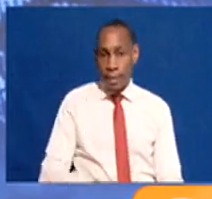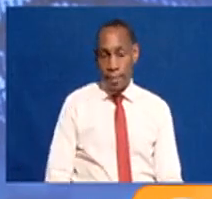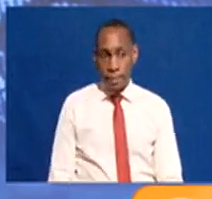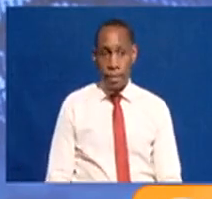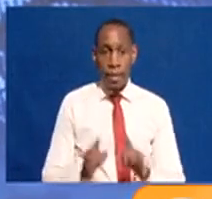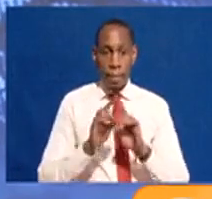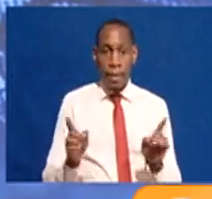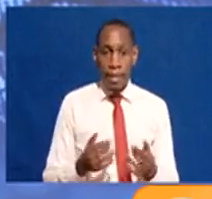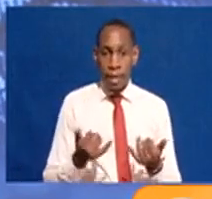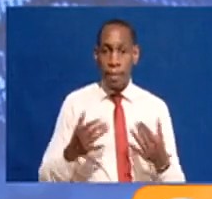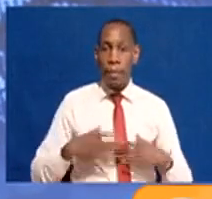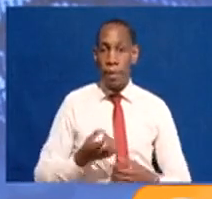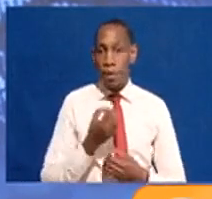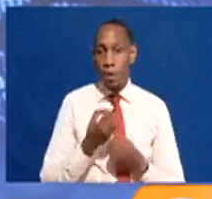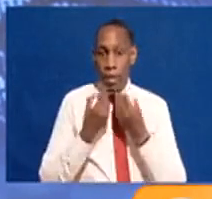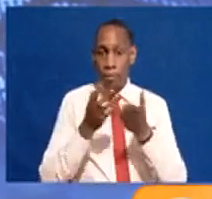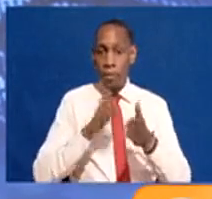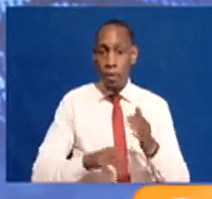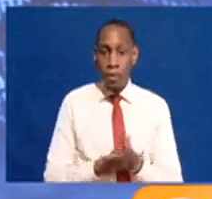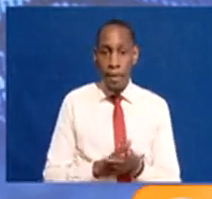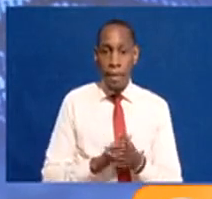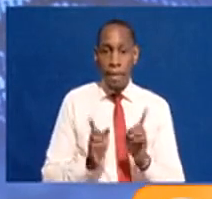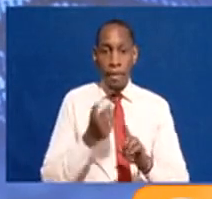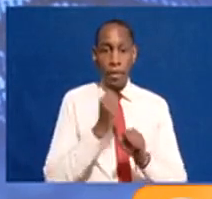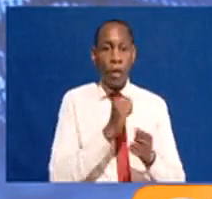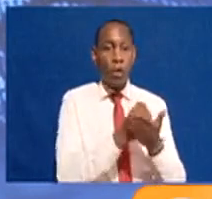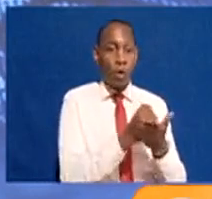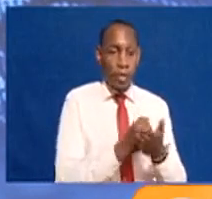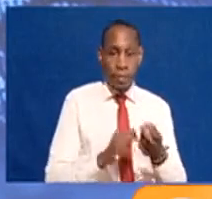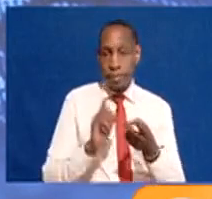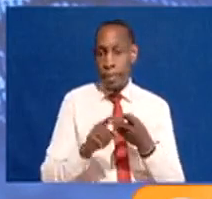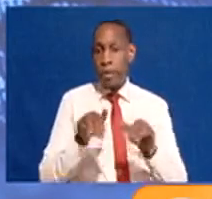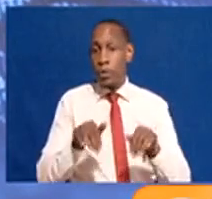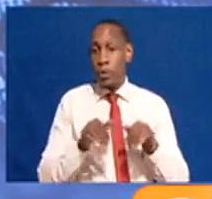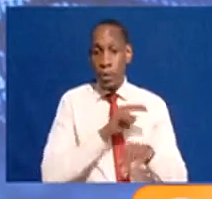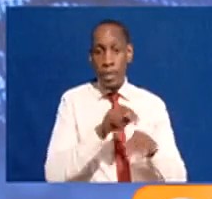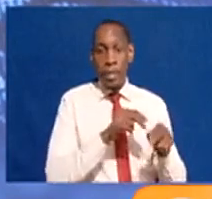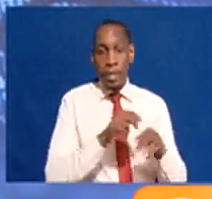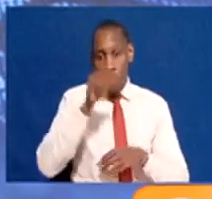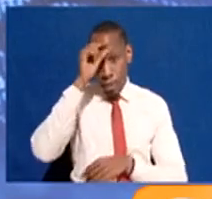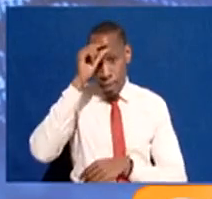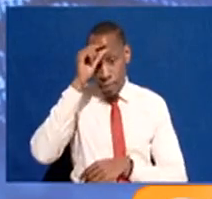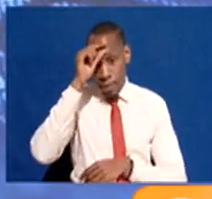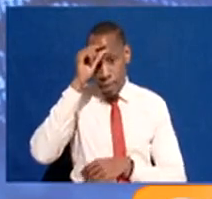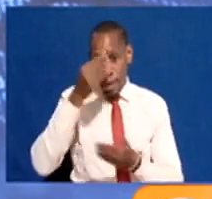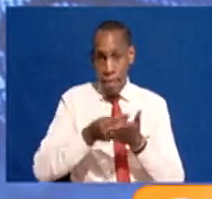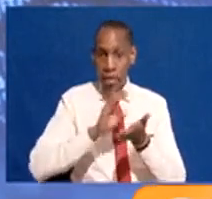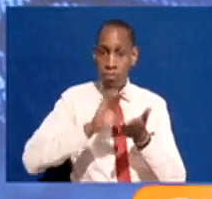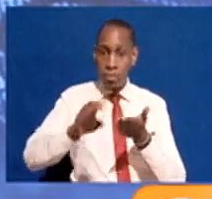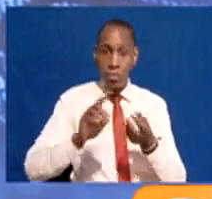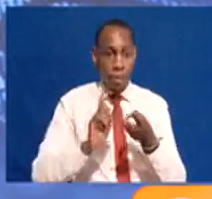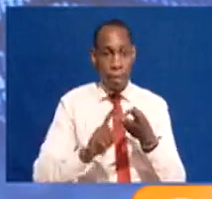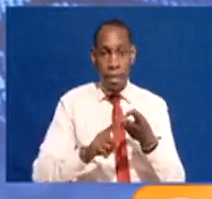Instead, what are people told? Oh, we're conducting an audit. Oh, we're waiting for the national government to send us money.